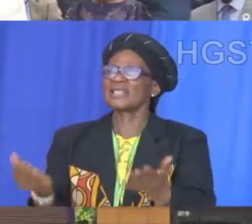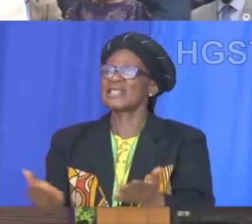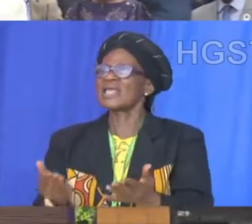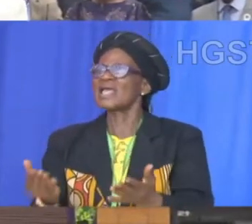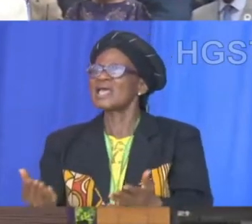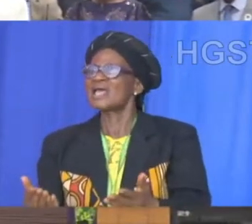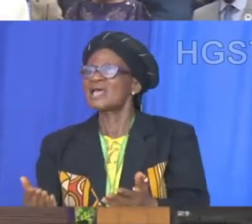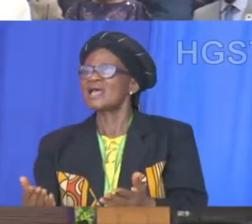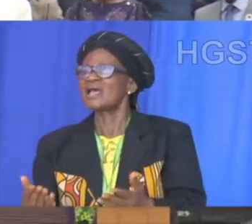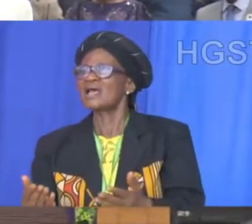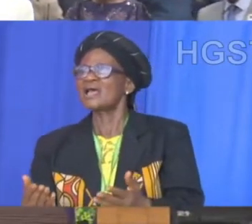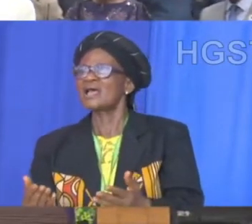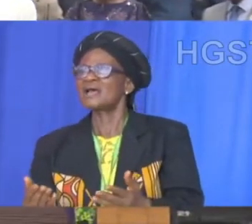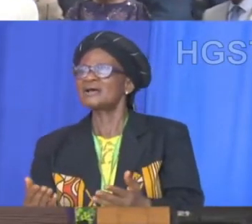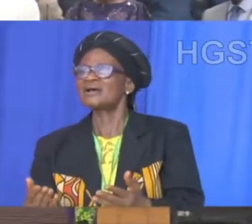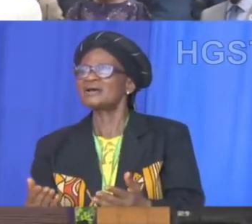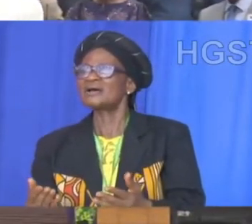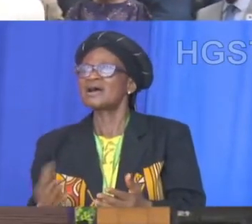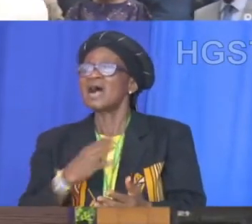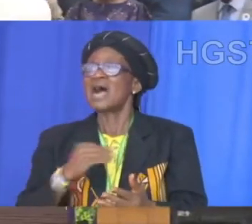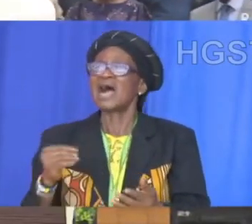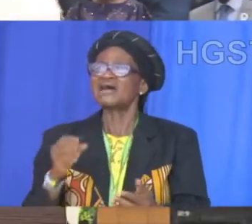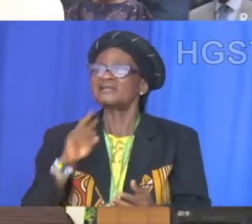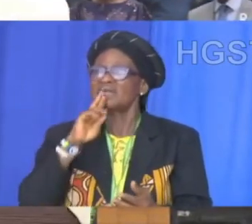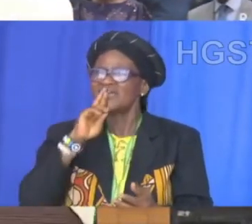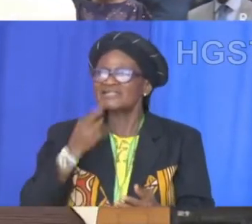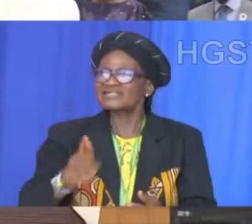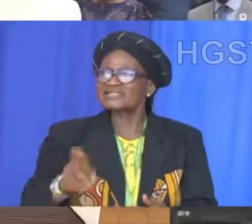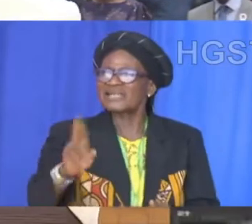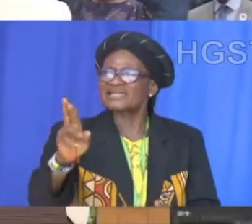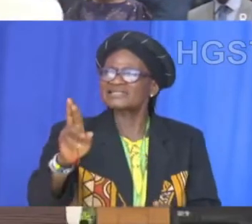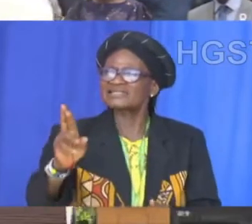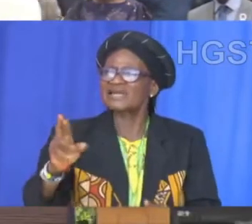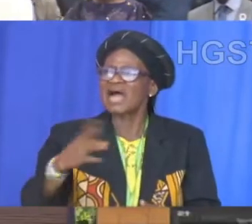antelopes, and snakes.